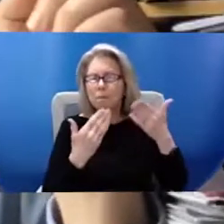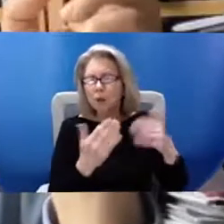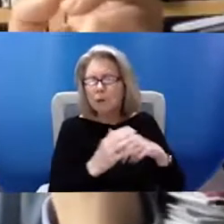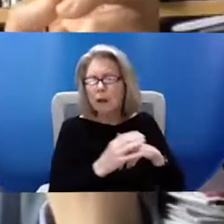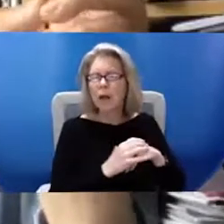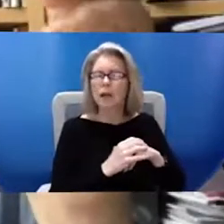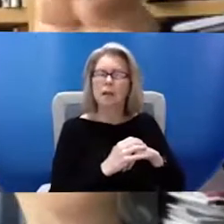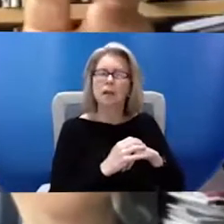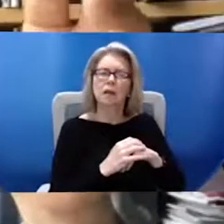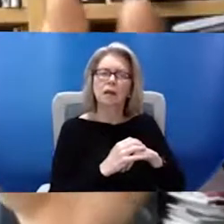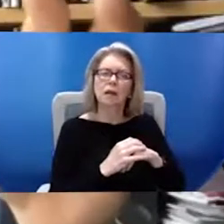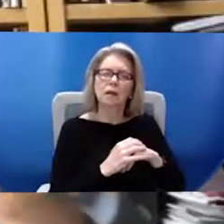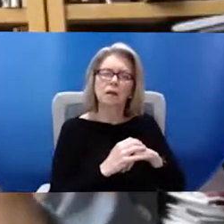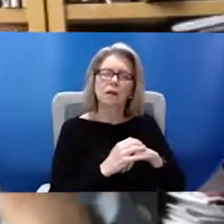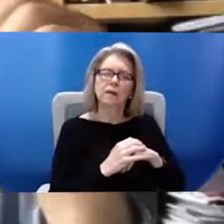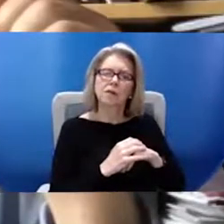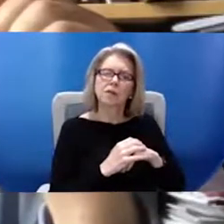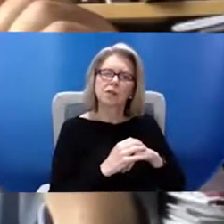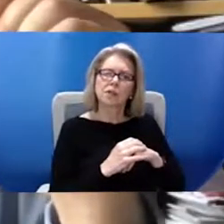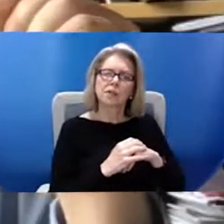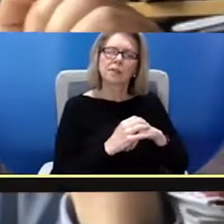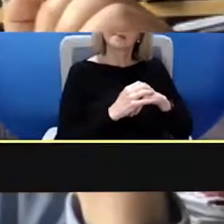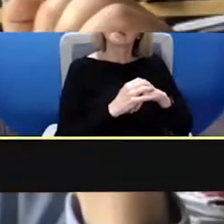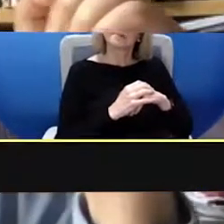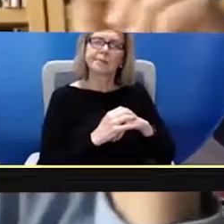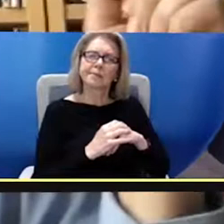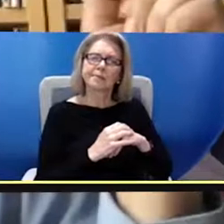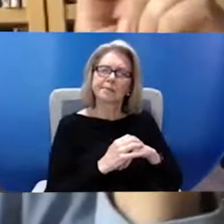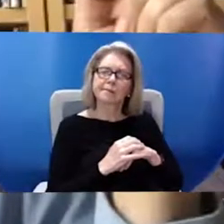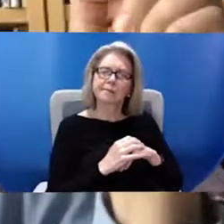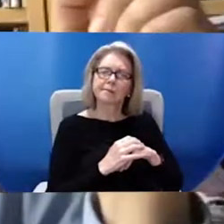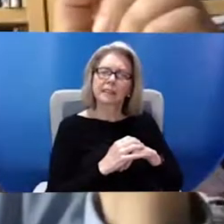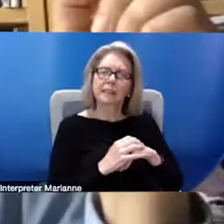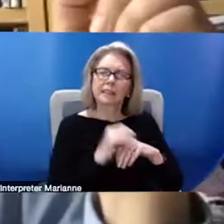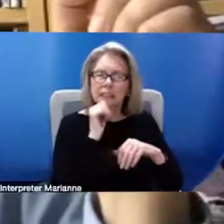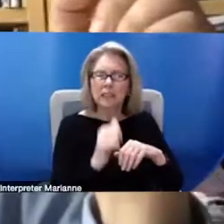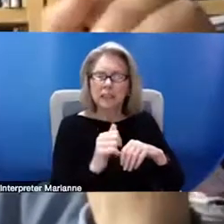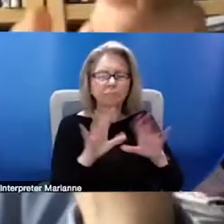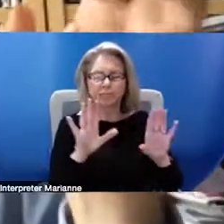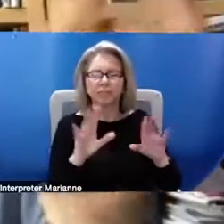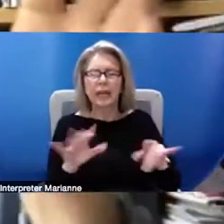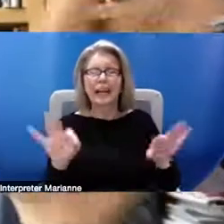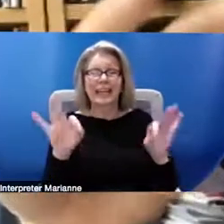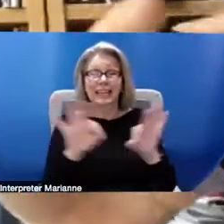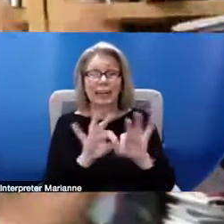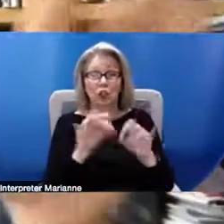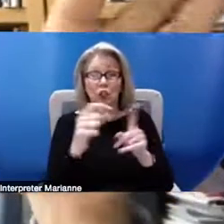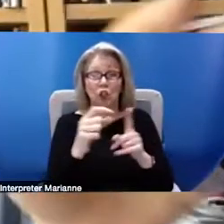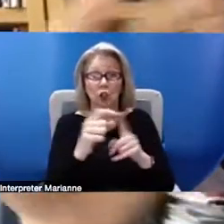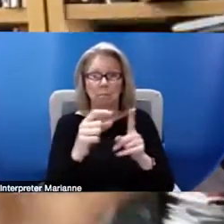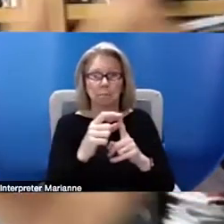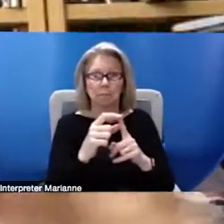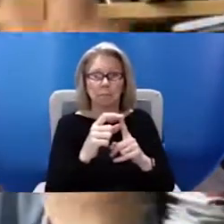it doesn't want to reach Well, the key term, I will